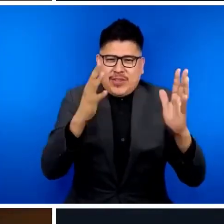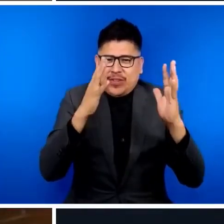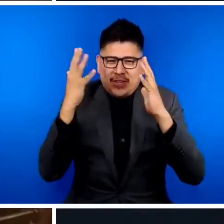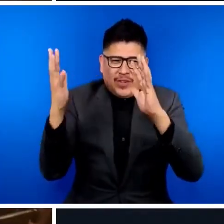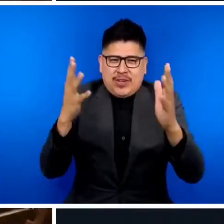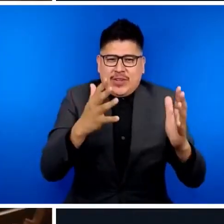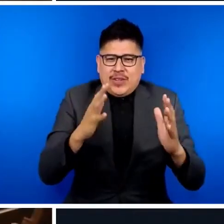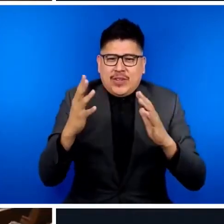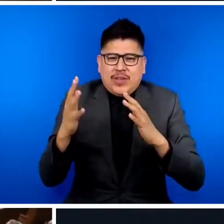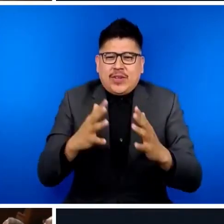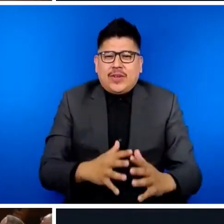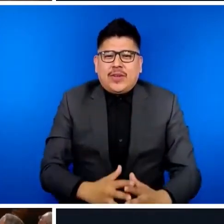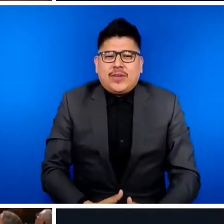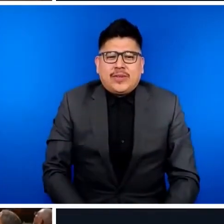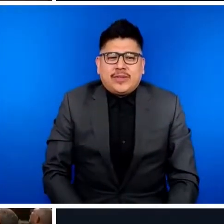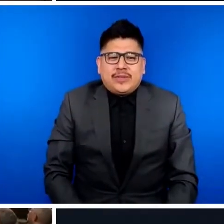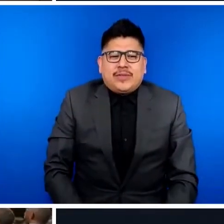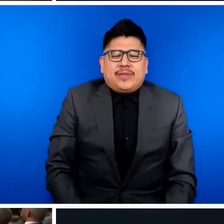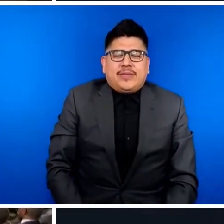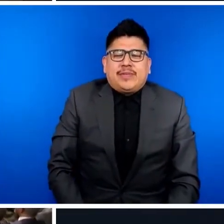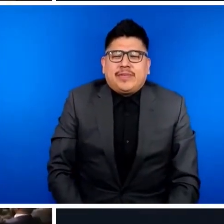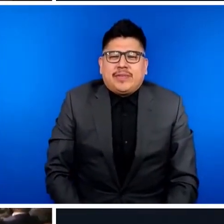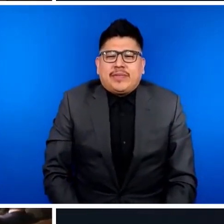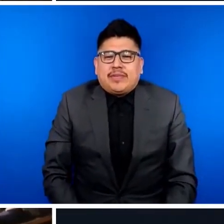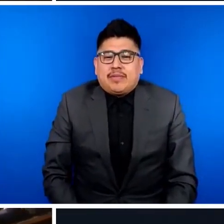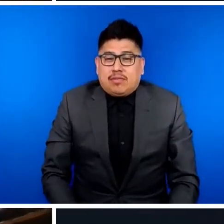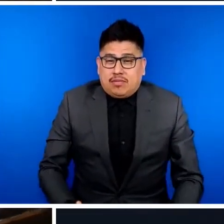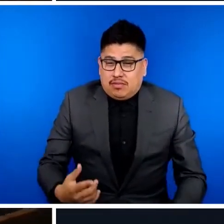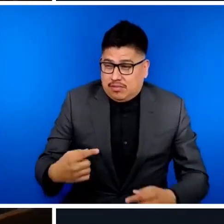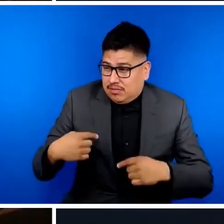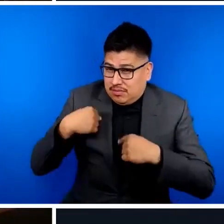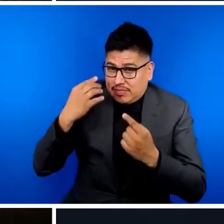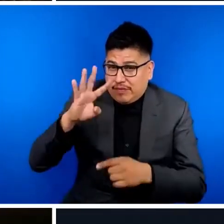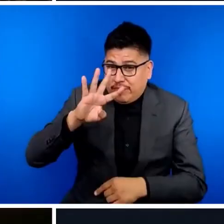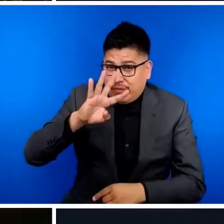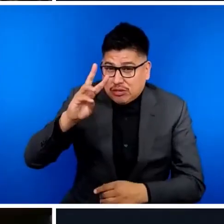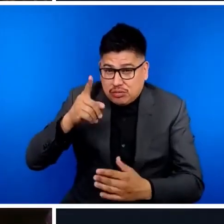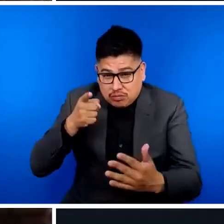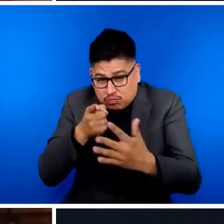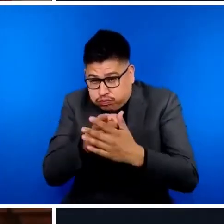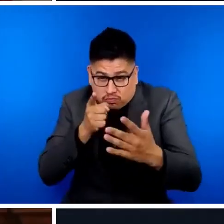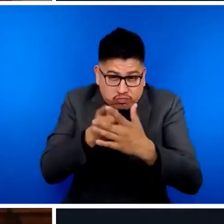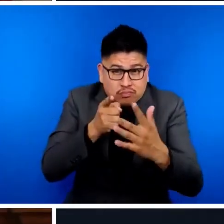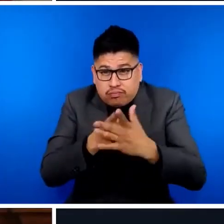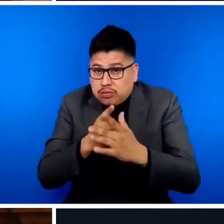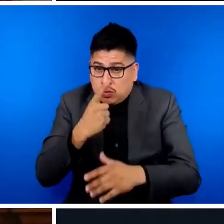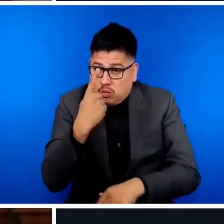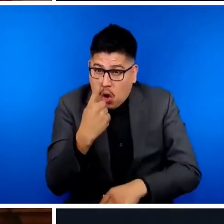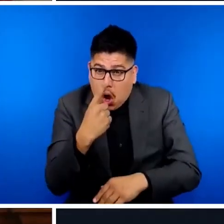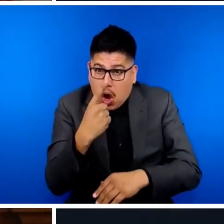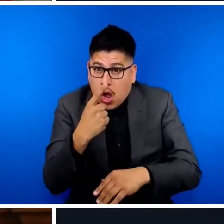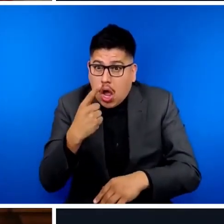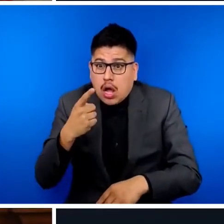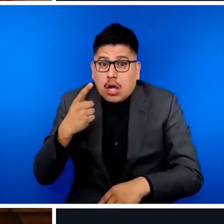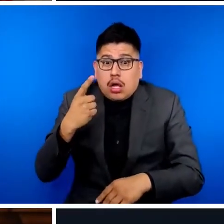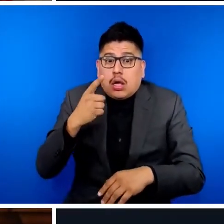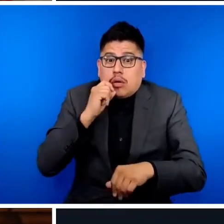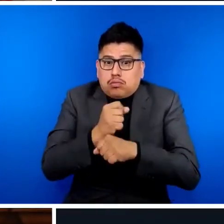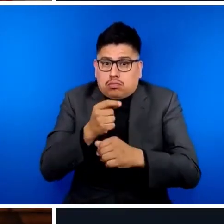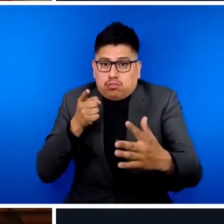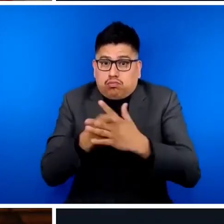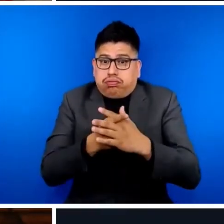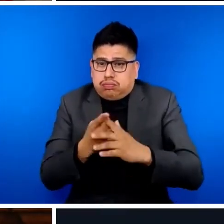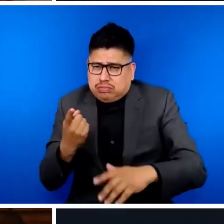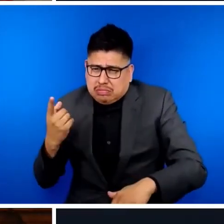Think of it, 46 shots on goal, and I asked him, the one shot, the one where you put your stick in the back and it hit the neck of your stick